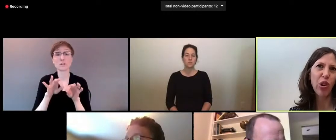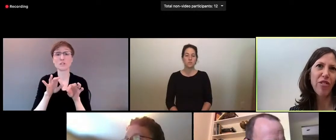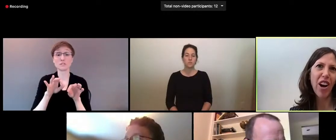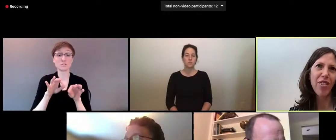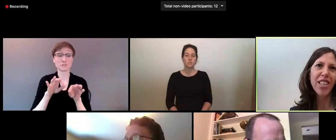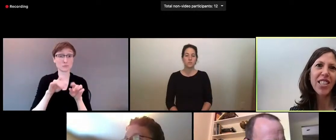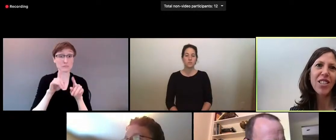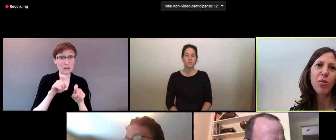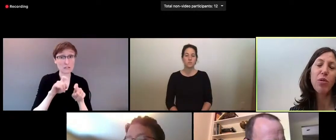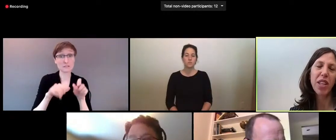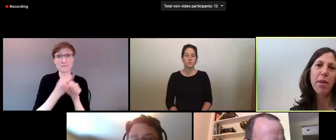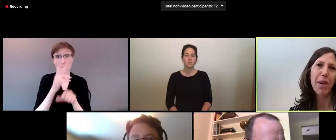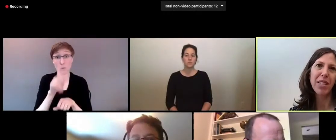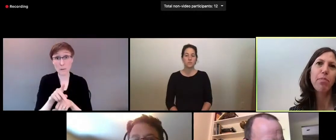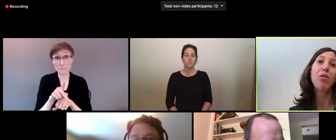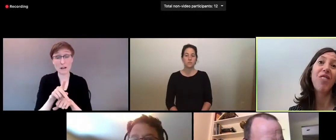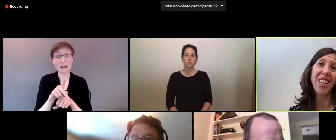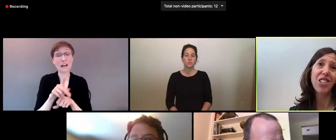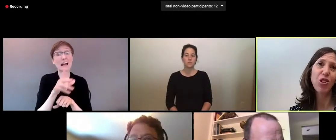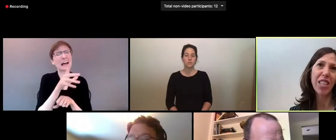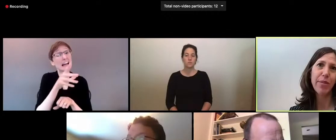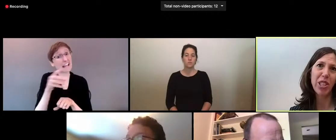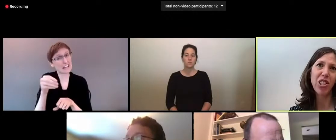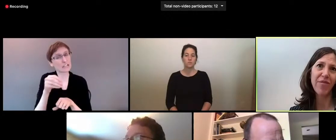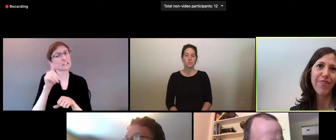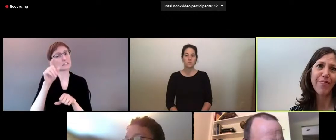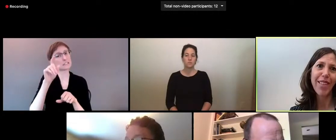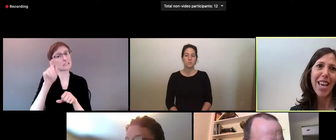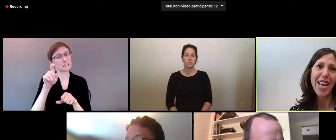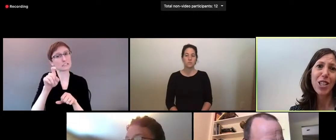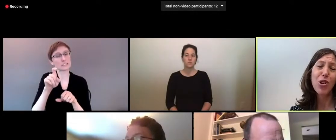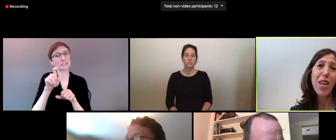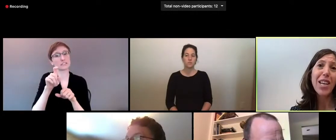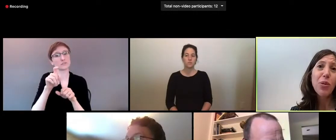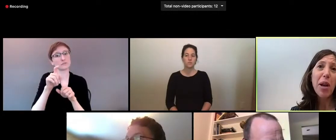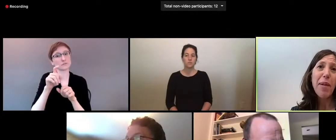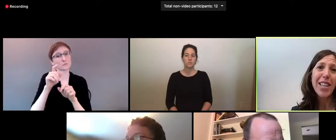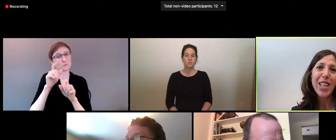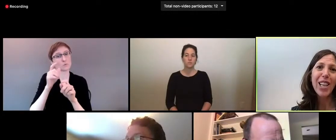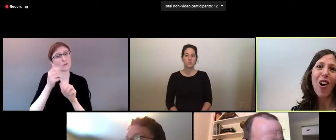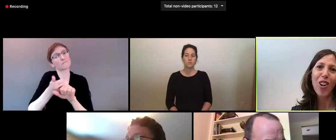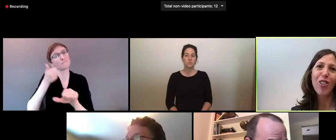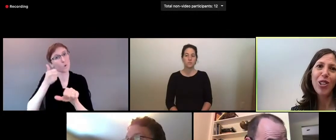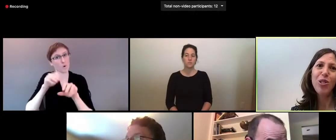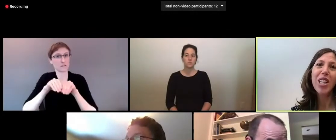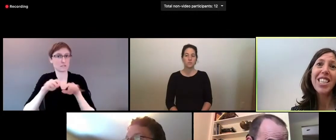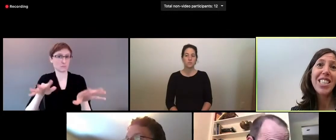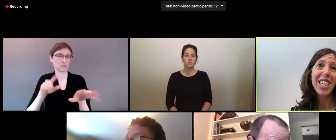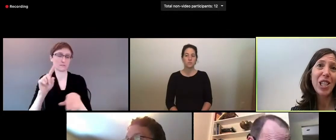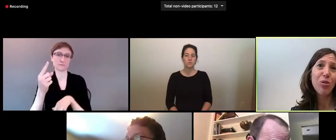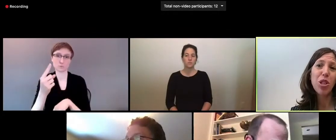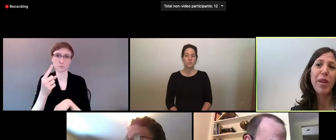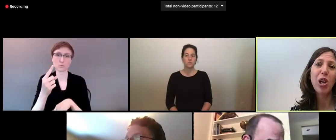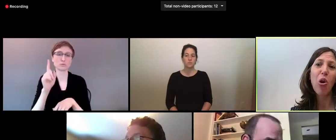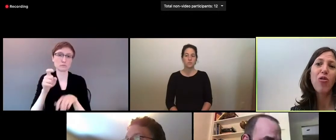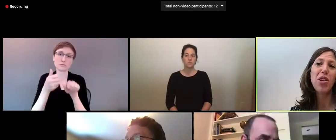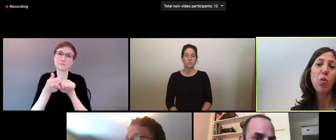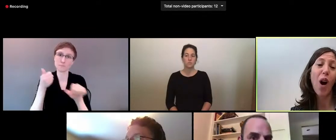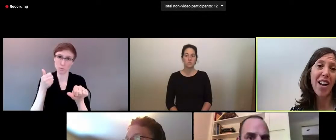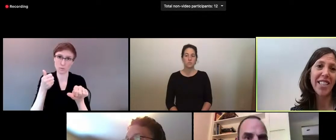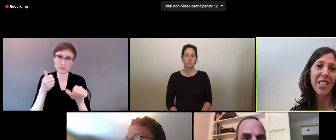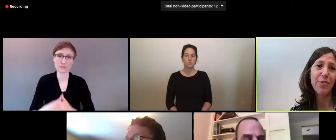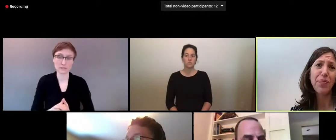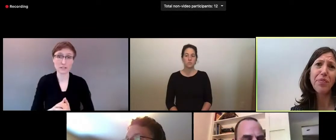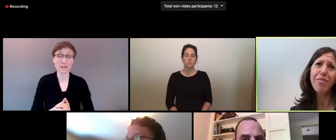to control the virus. We really must prevent transmission. So that's why I'm asking all of you to continue to be